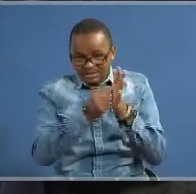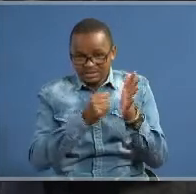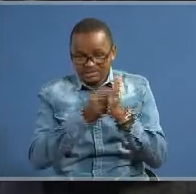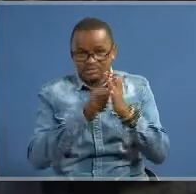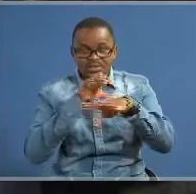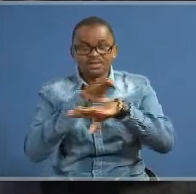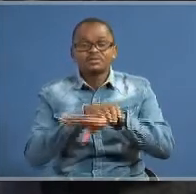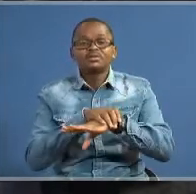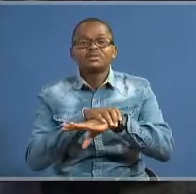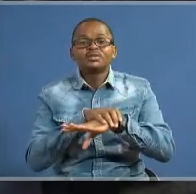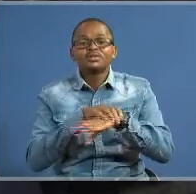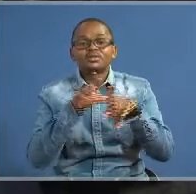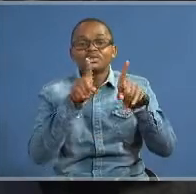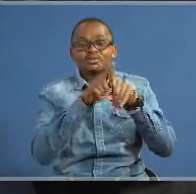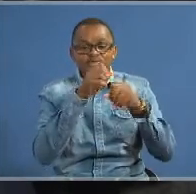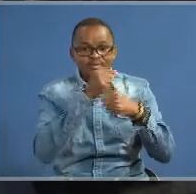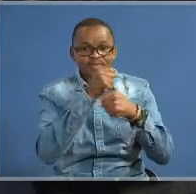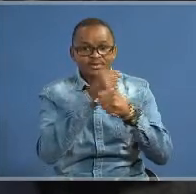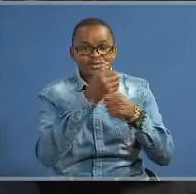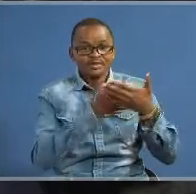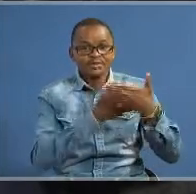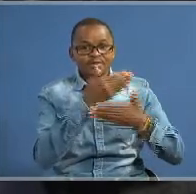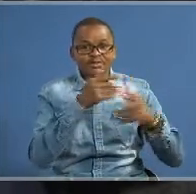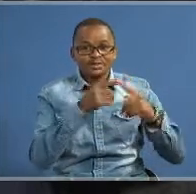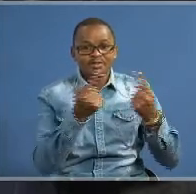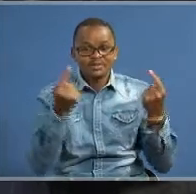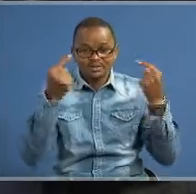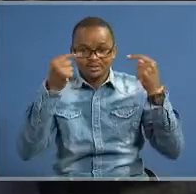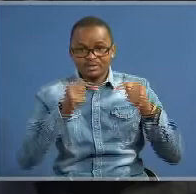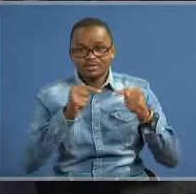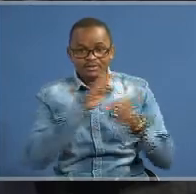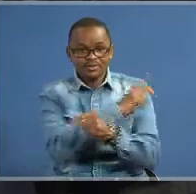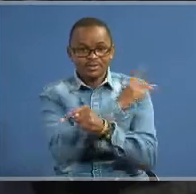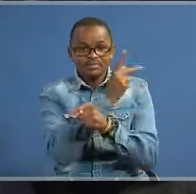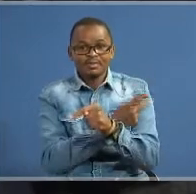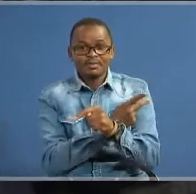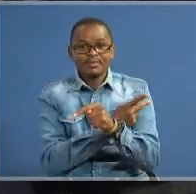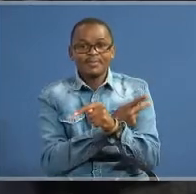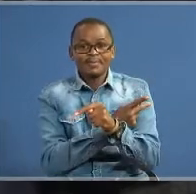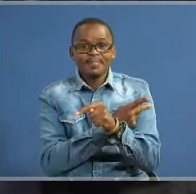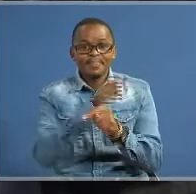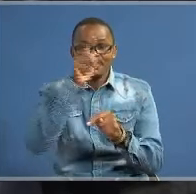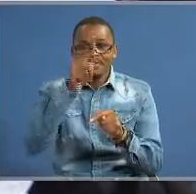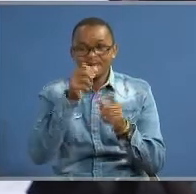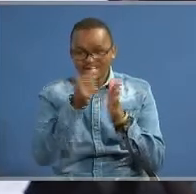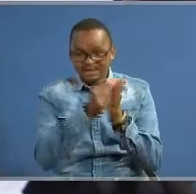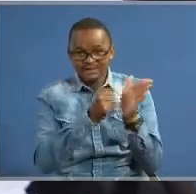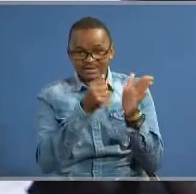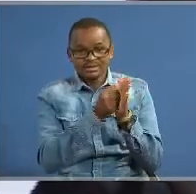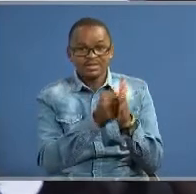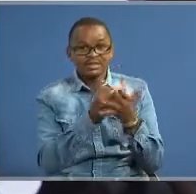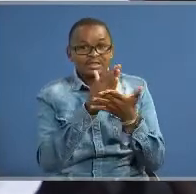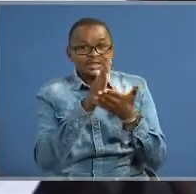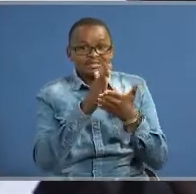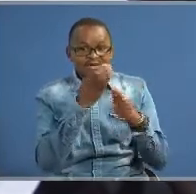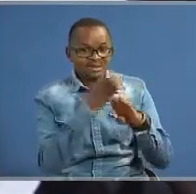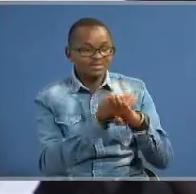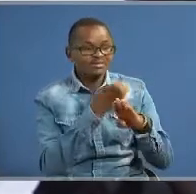get. Also make your business to come an empire someday. So you have to struggle. It's somehow